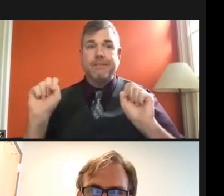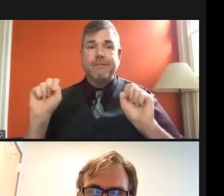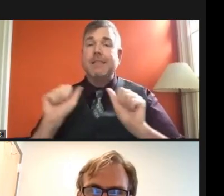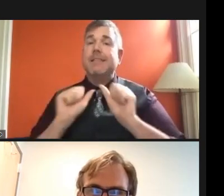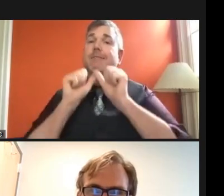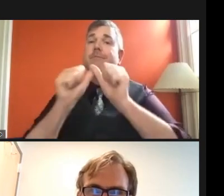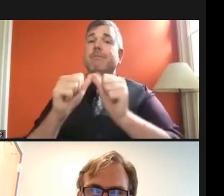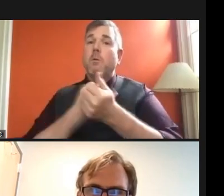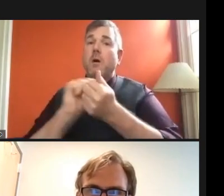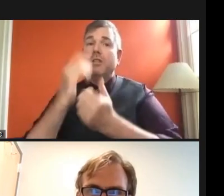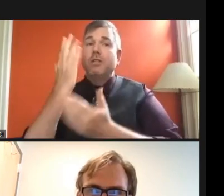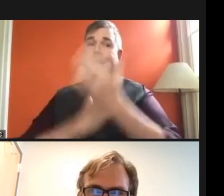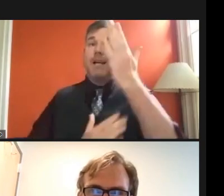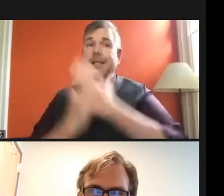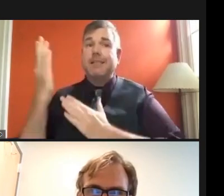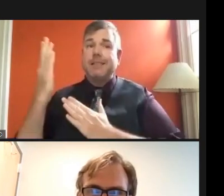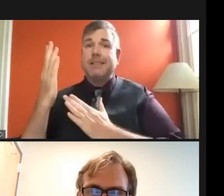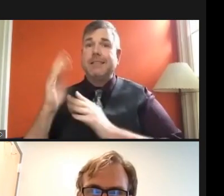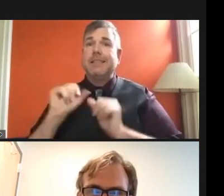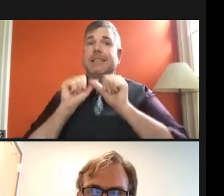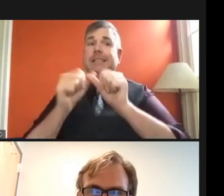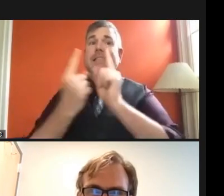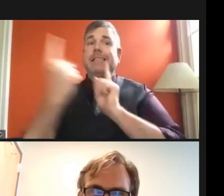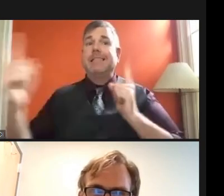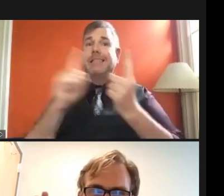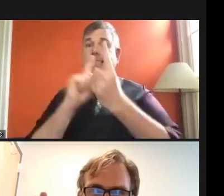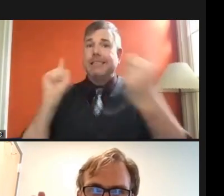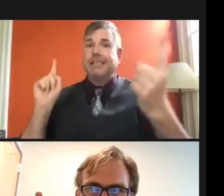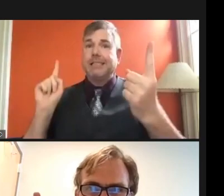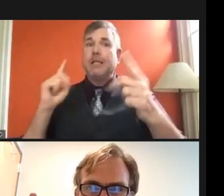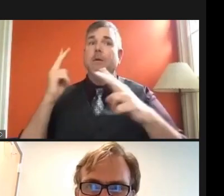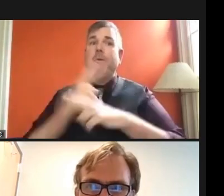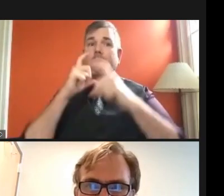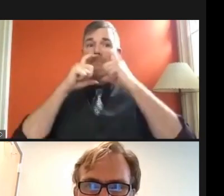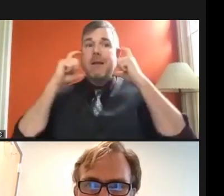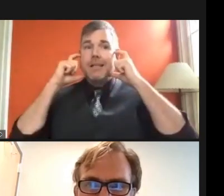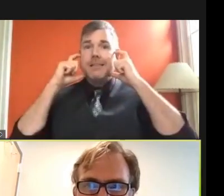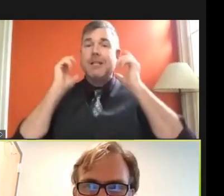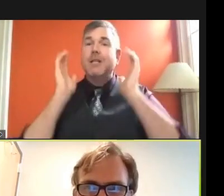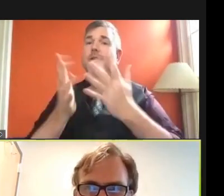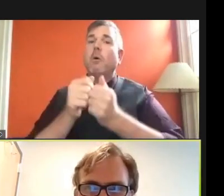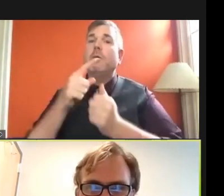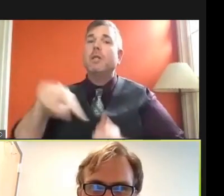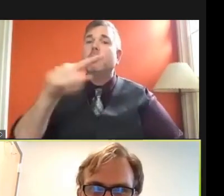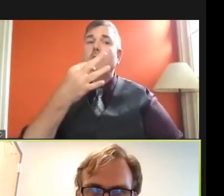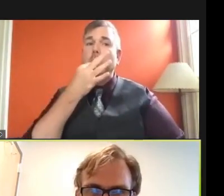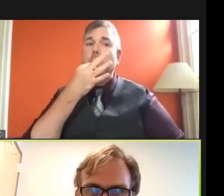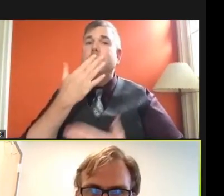face. And we look forward to talking again with you soon. Thank you. Thank you.